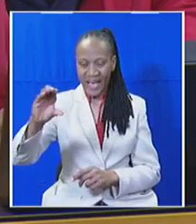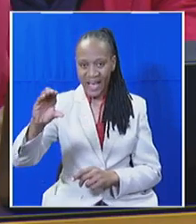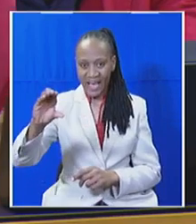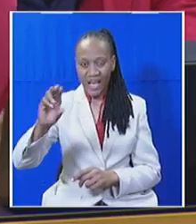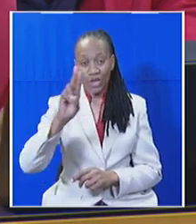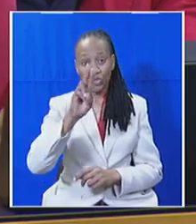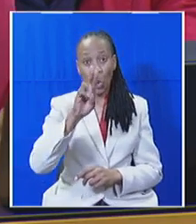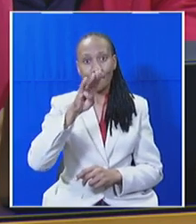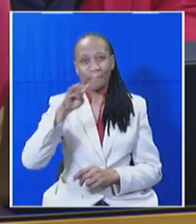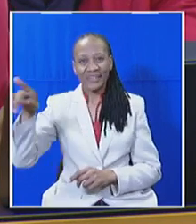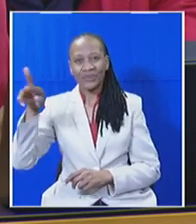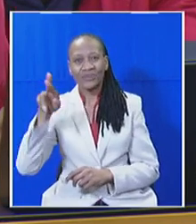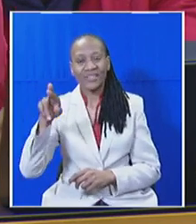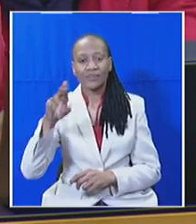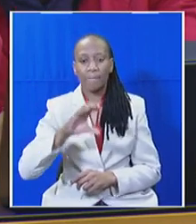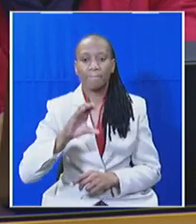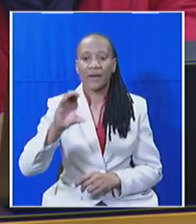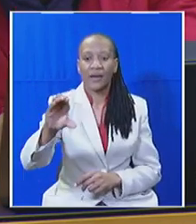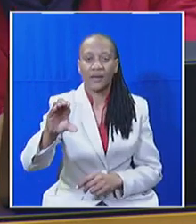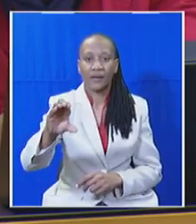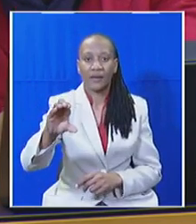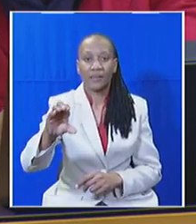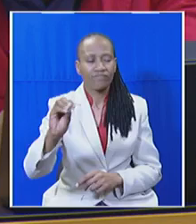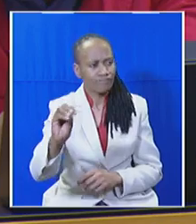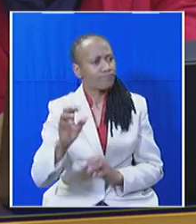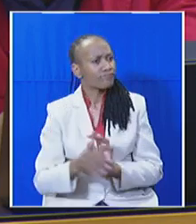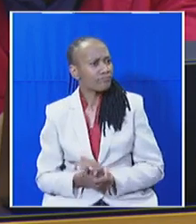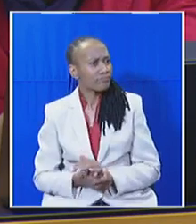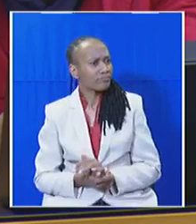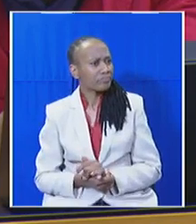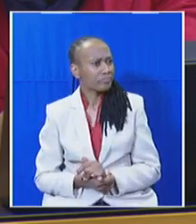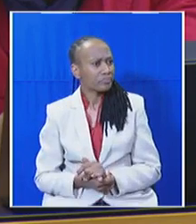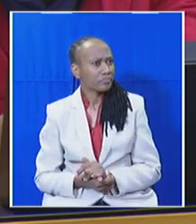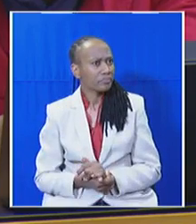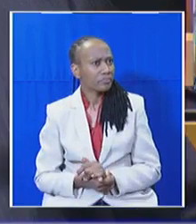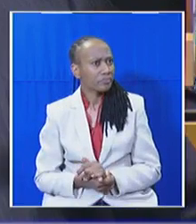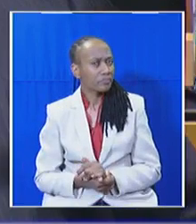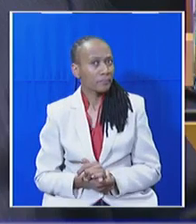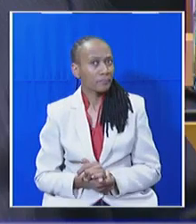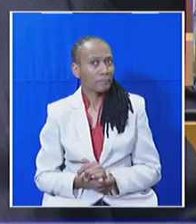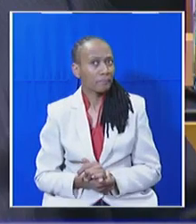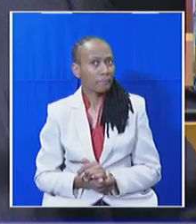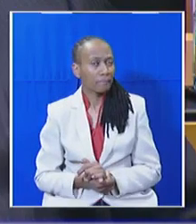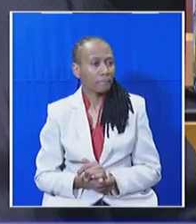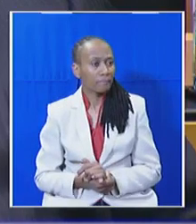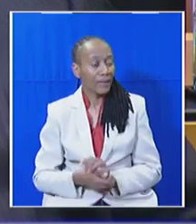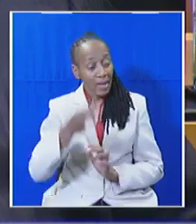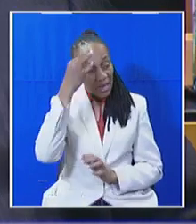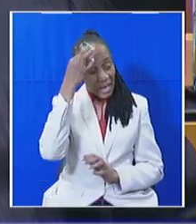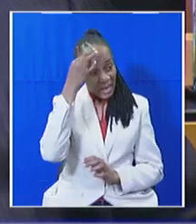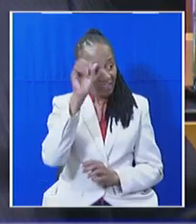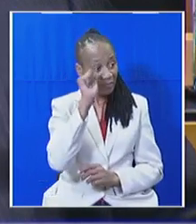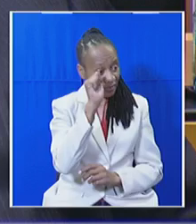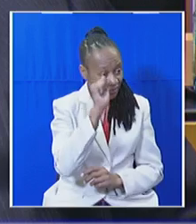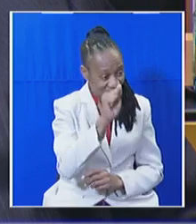rents through illicit outflow, financial outflows? What is your government going to do with